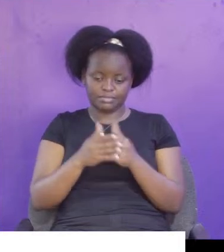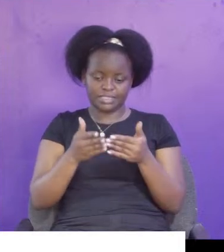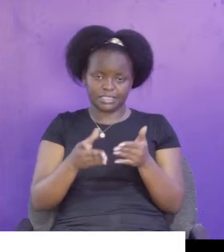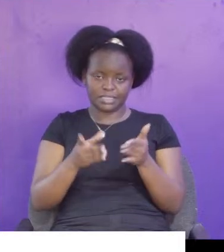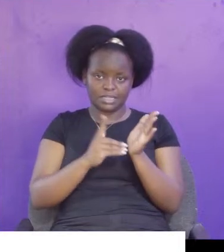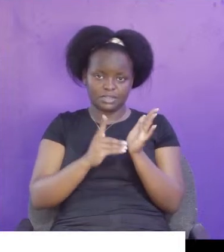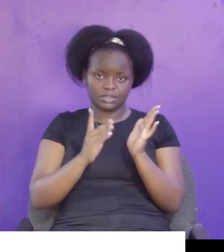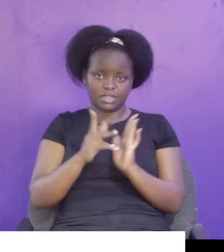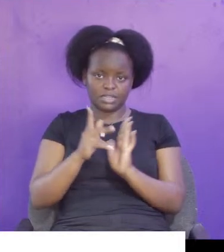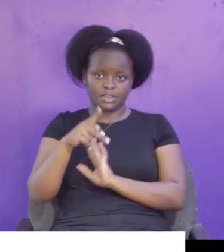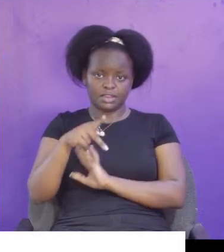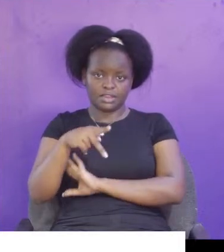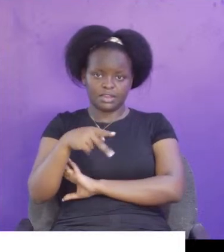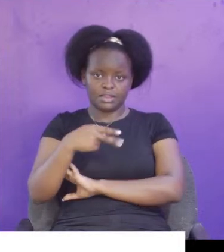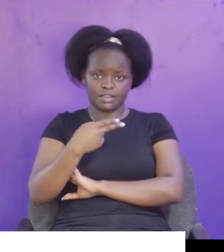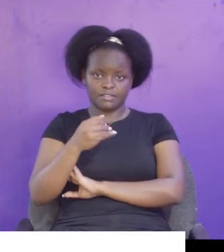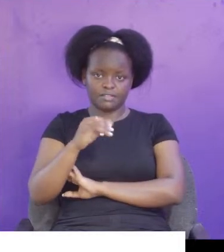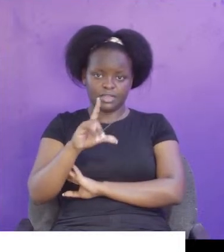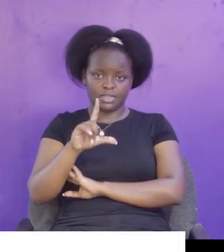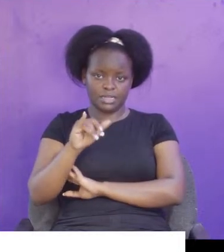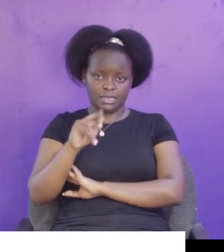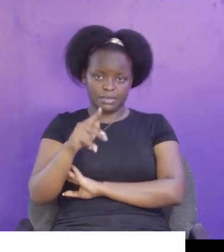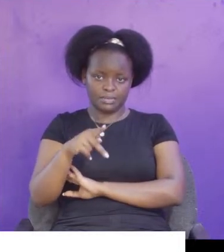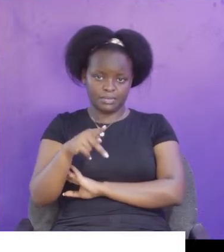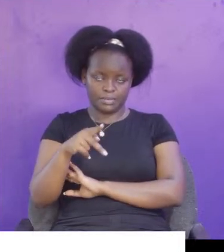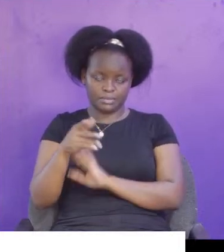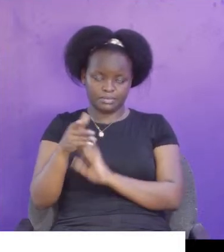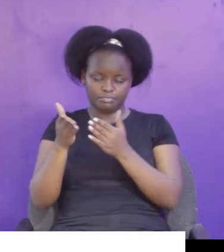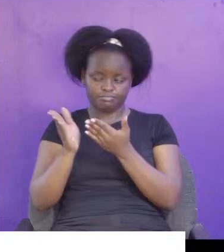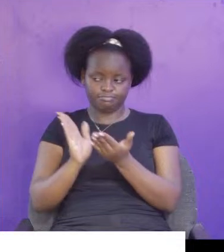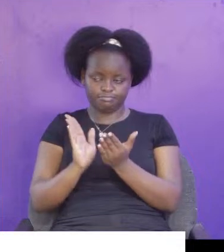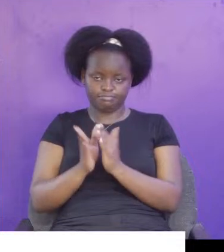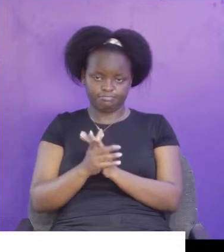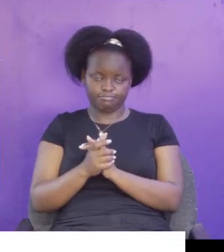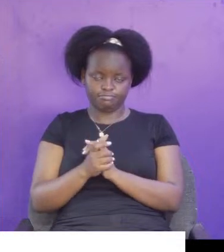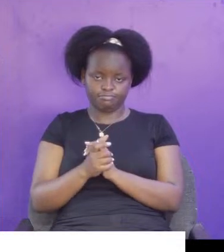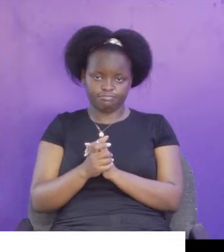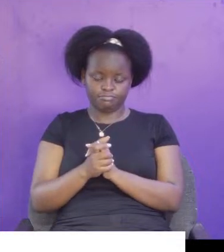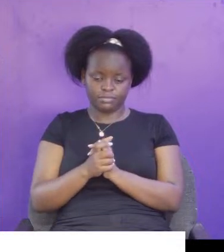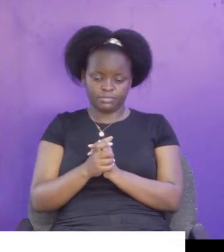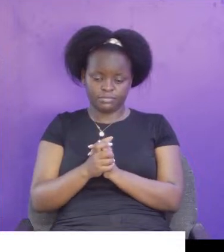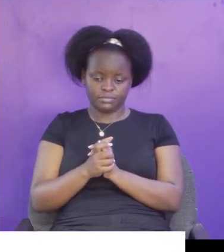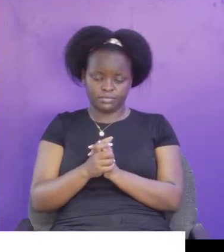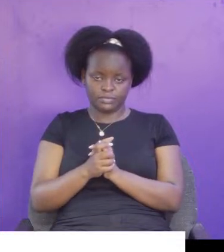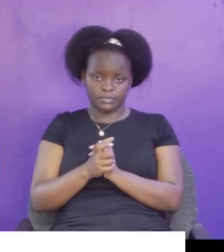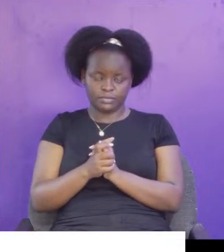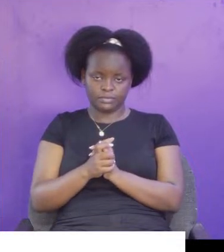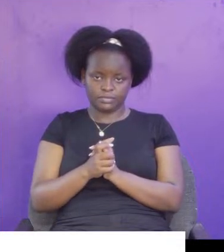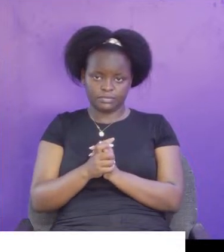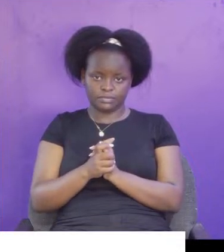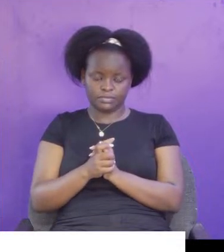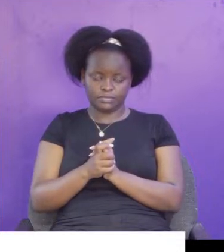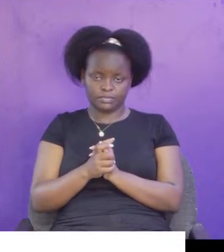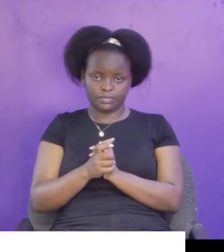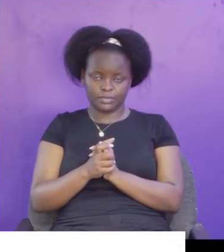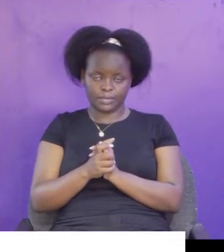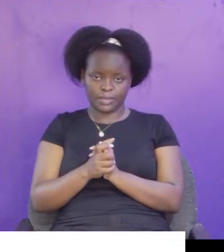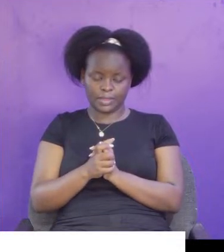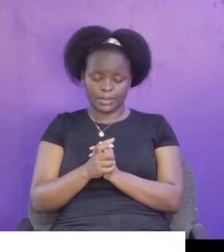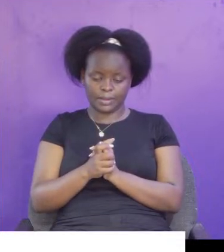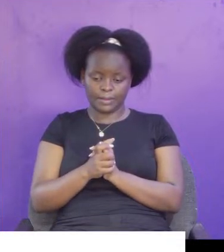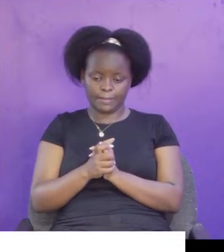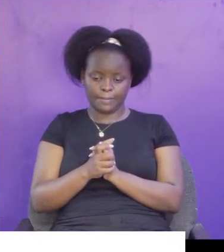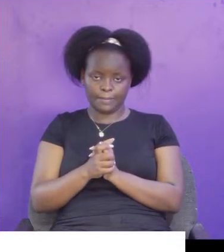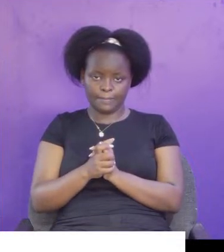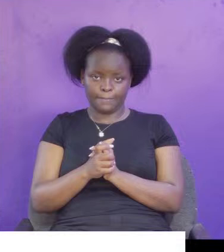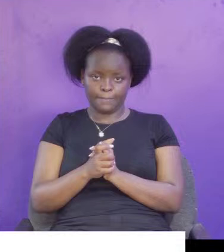Mpango, is here. The former President, the fourth President of Tanzania, the Honorable